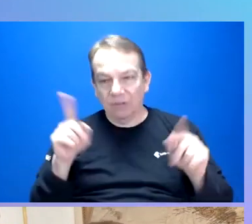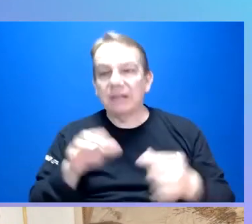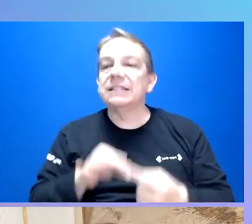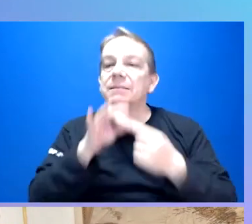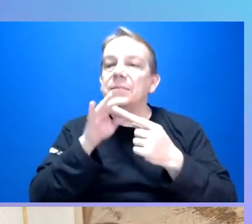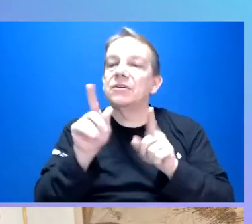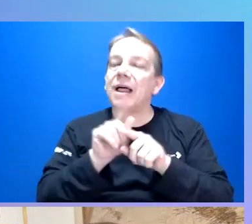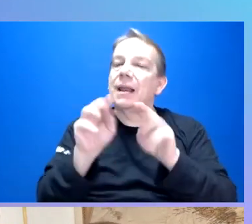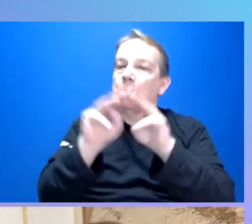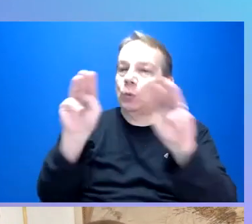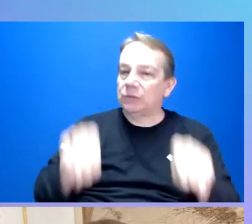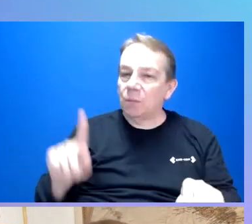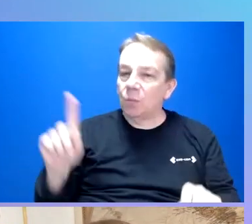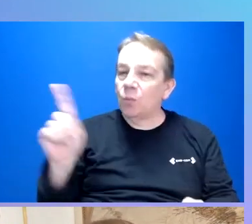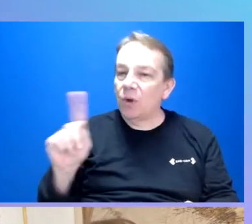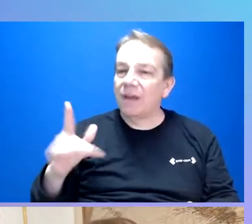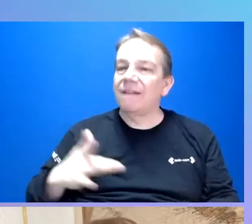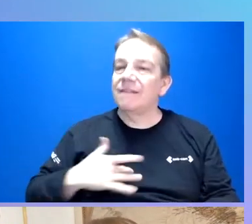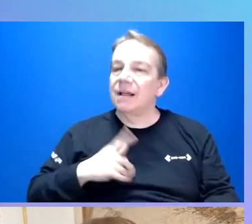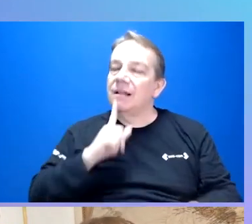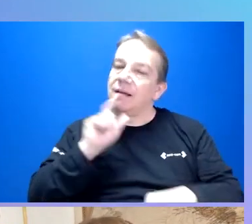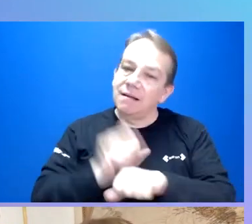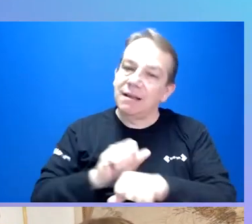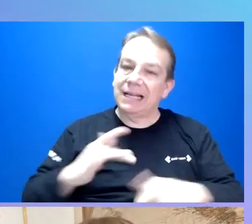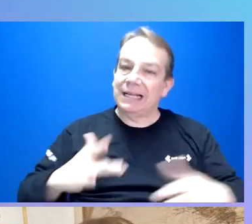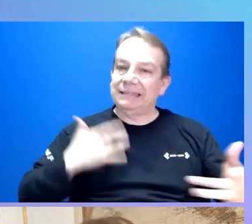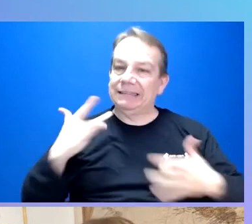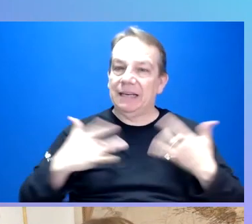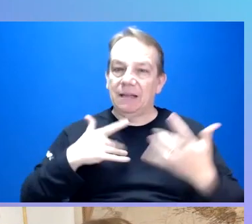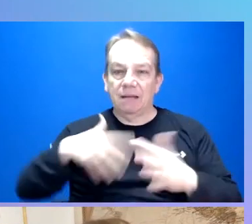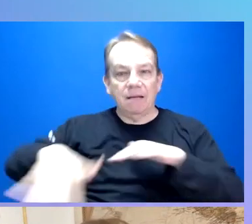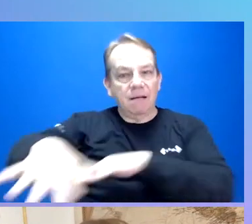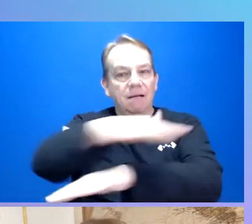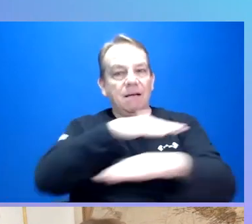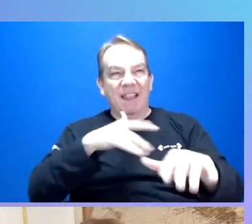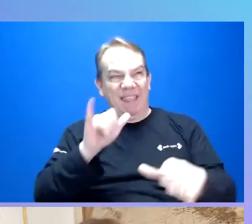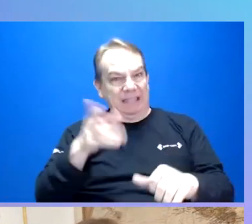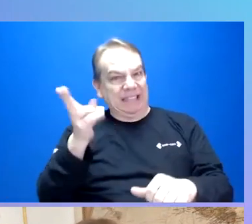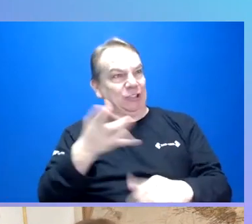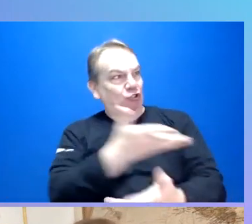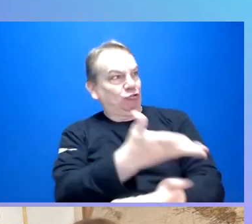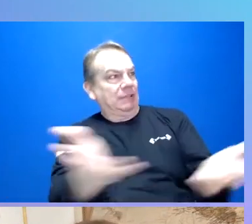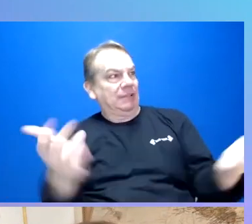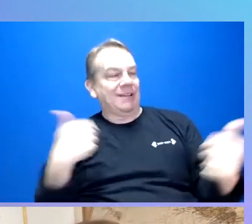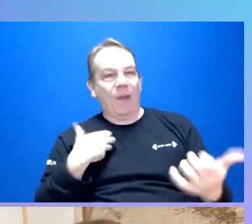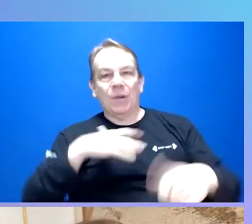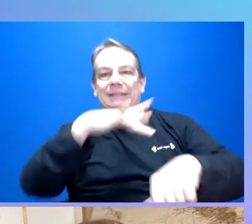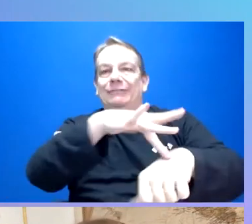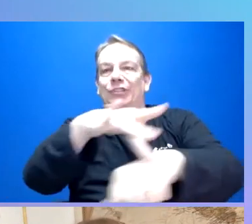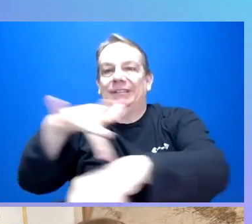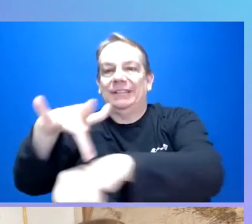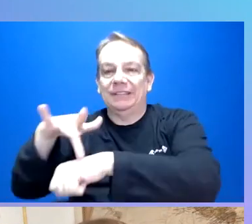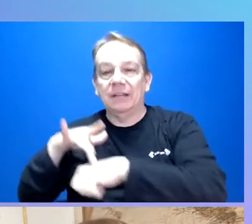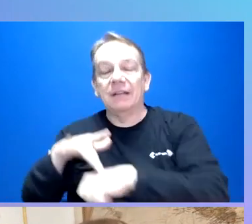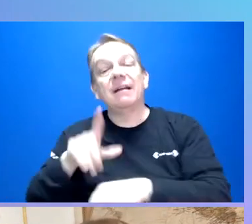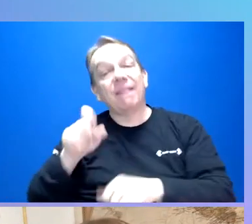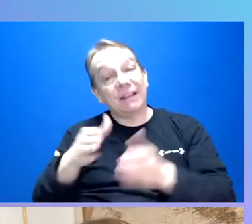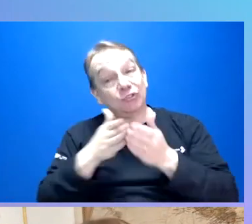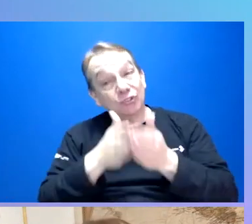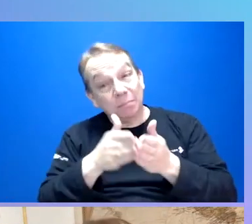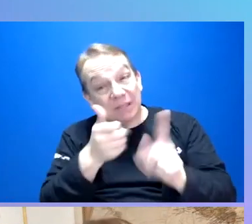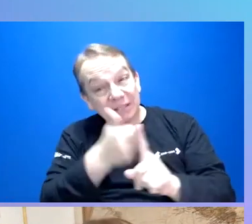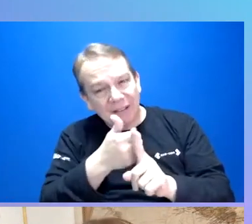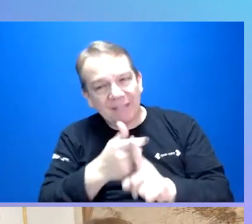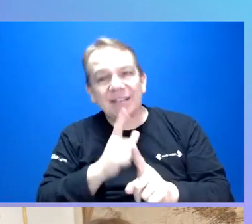at a museum where it feels really exciting to be around historical stuff. And the Intrepid itself is a